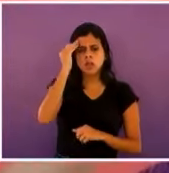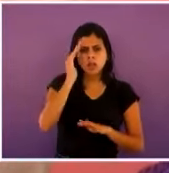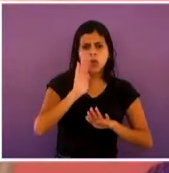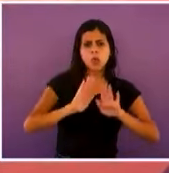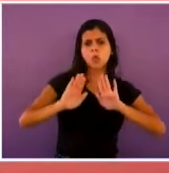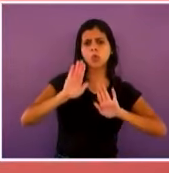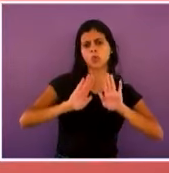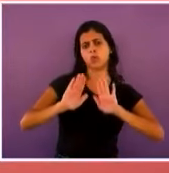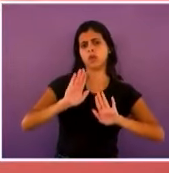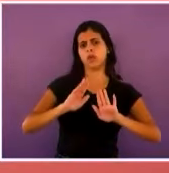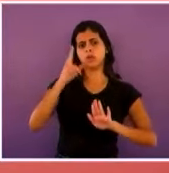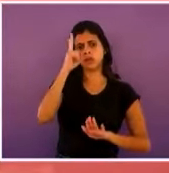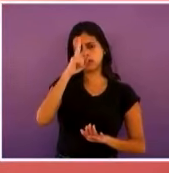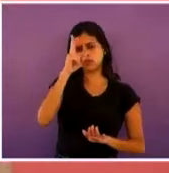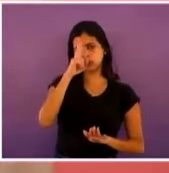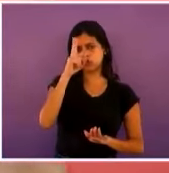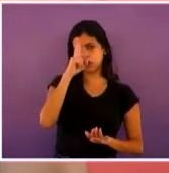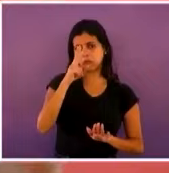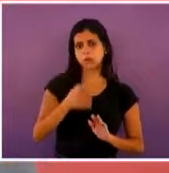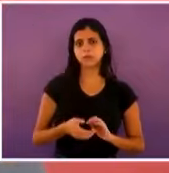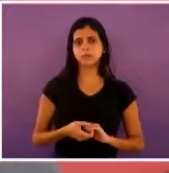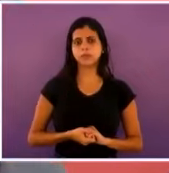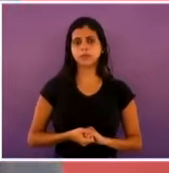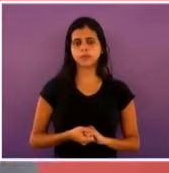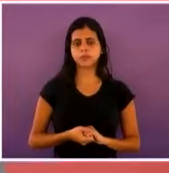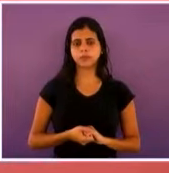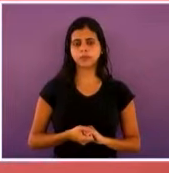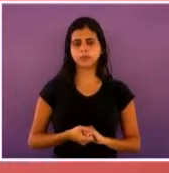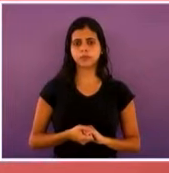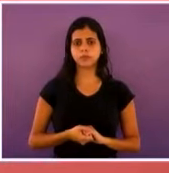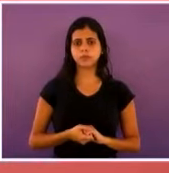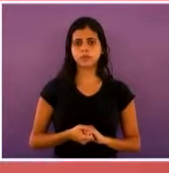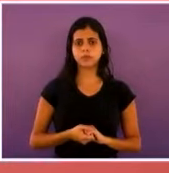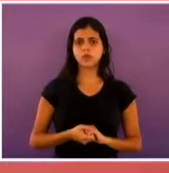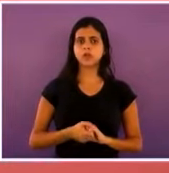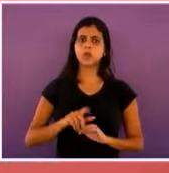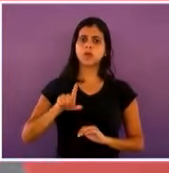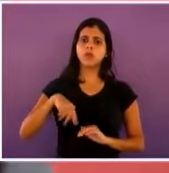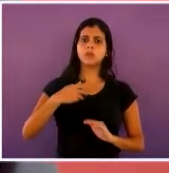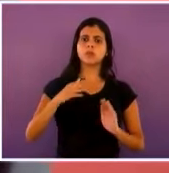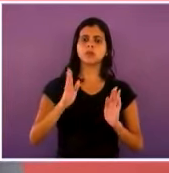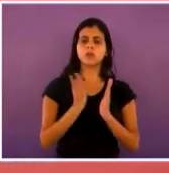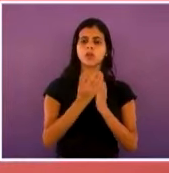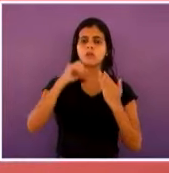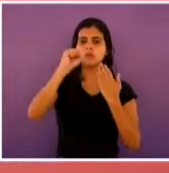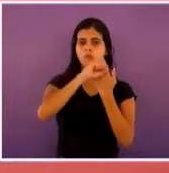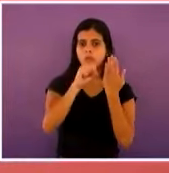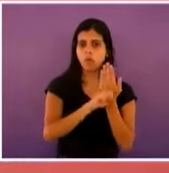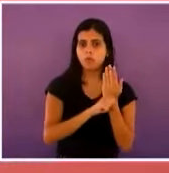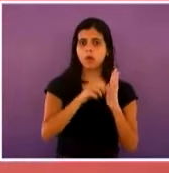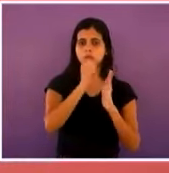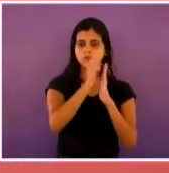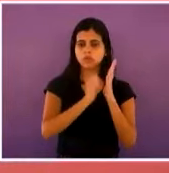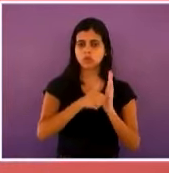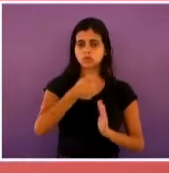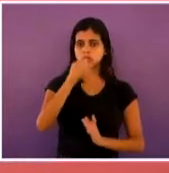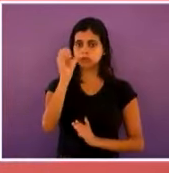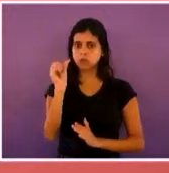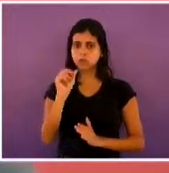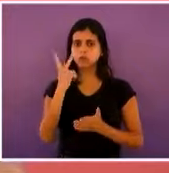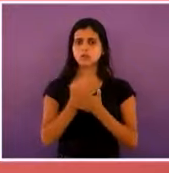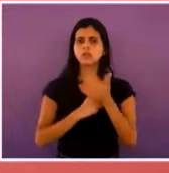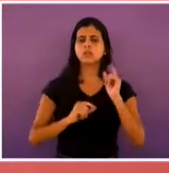religiosa. After the Reformation in the 16th century, depois da reforma no século 16, the Spaniard